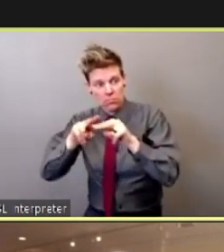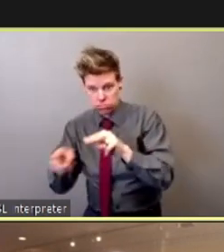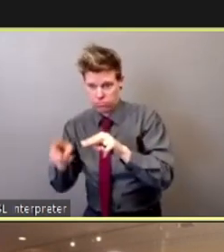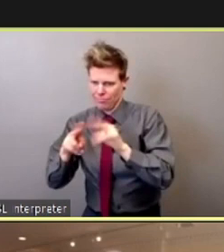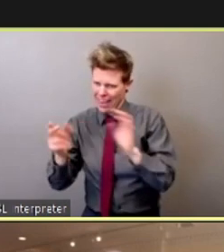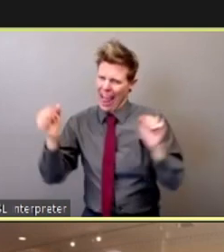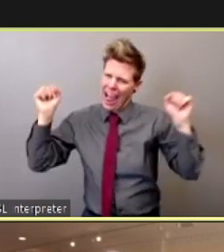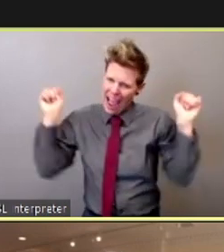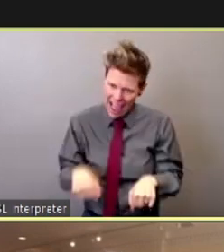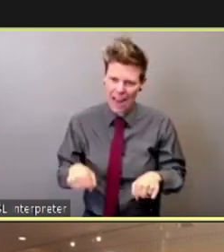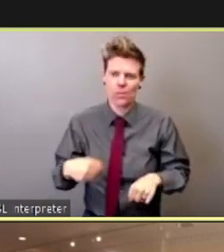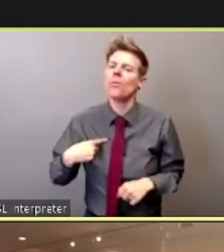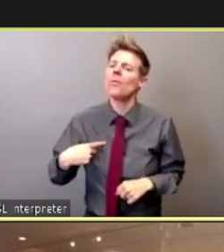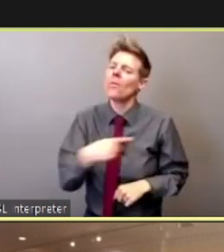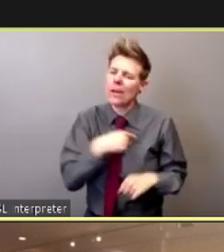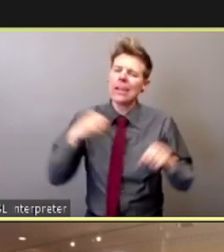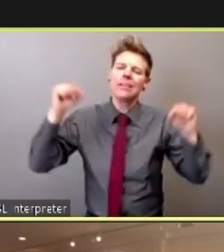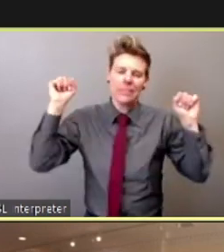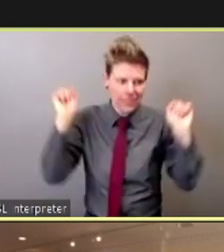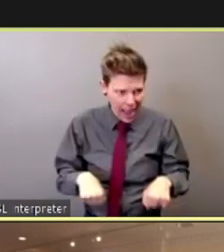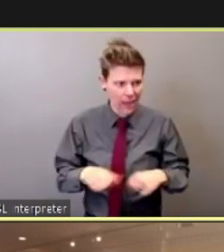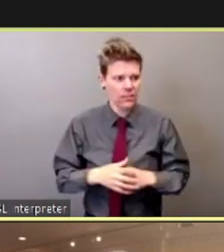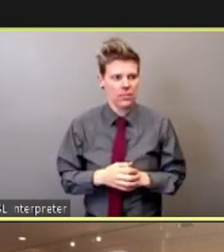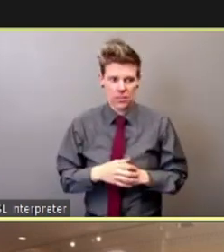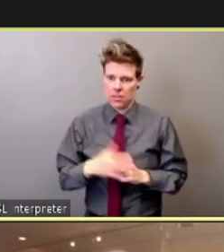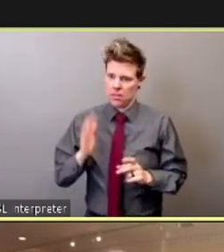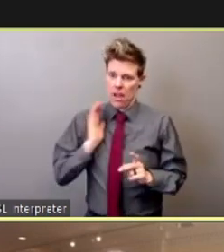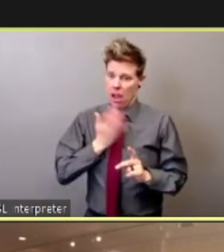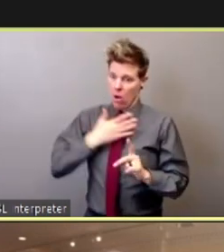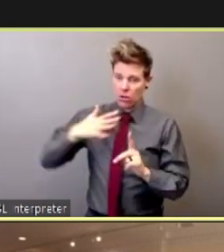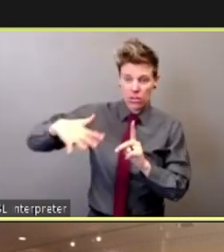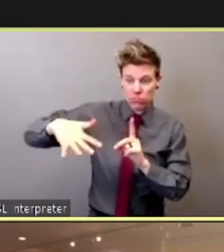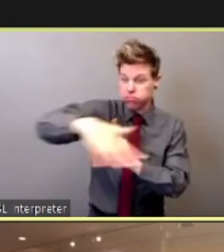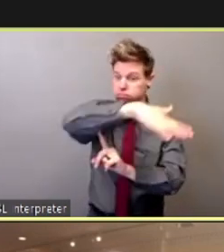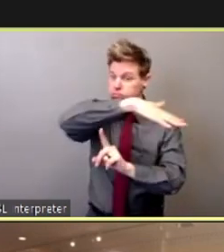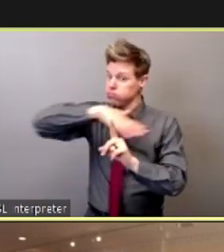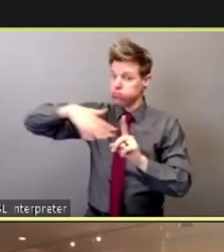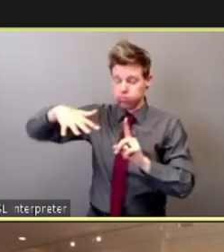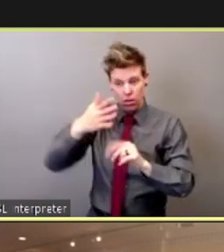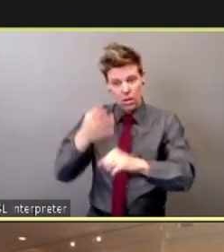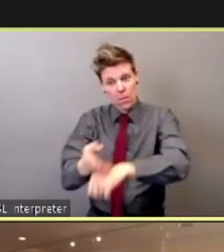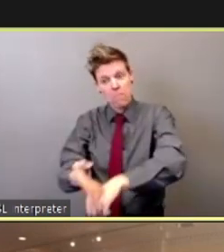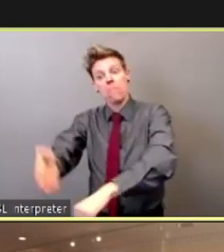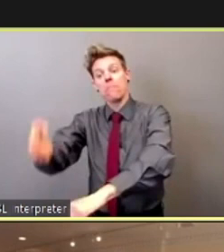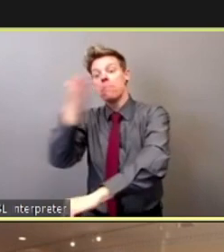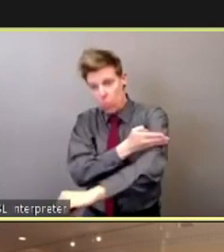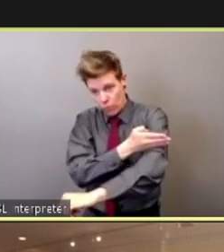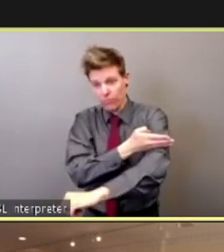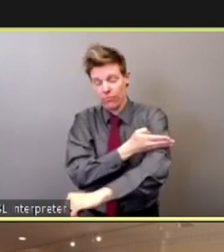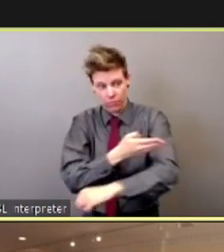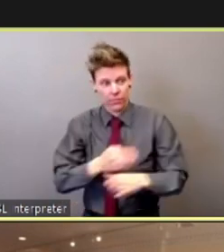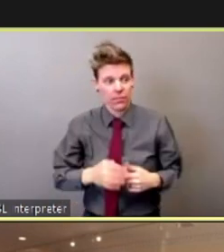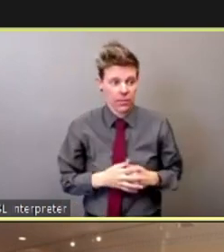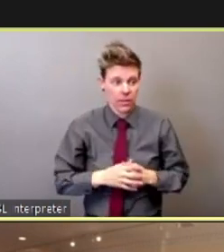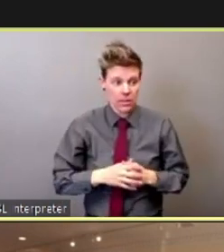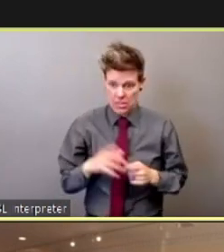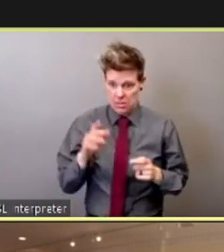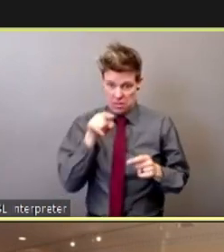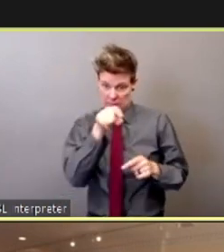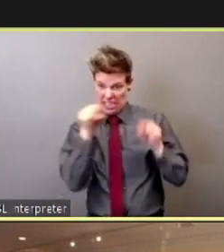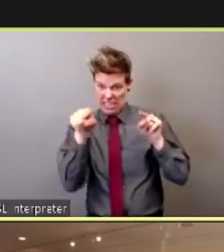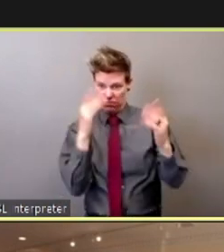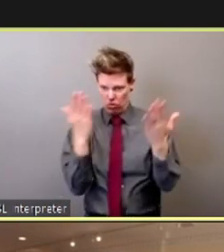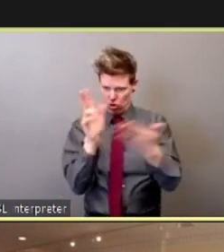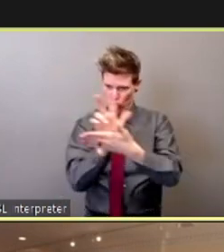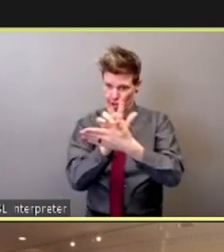moving into a much better environment for New Mexico. So this is incredible in just these 3 weeks. All right,